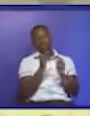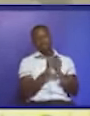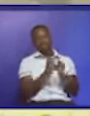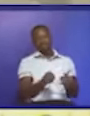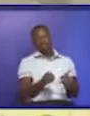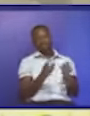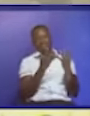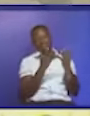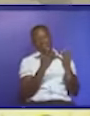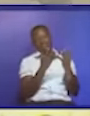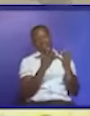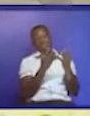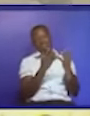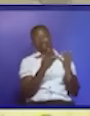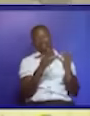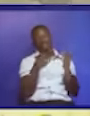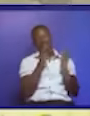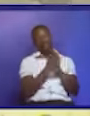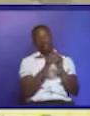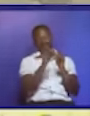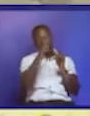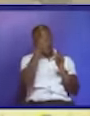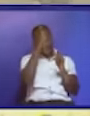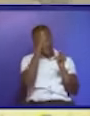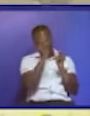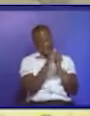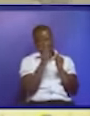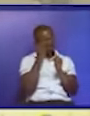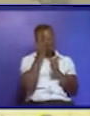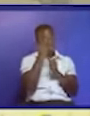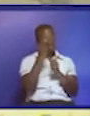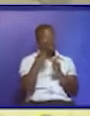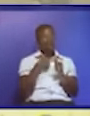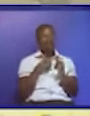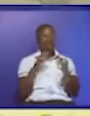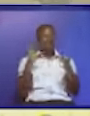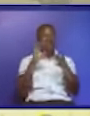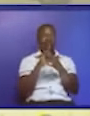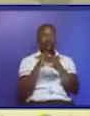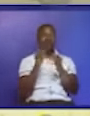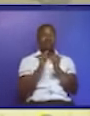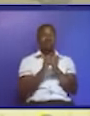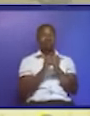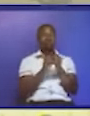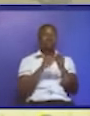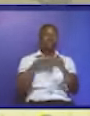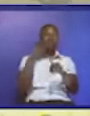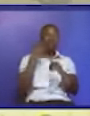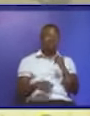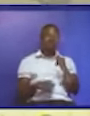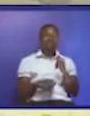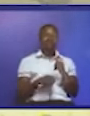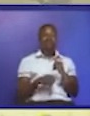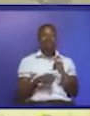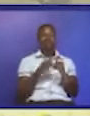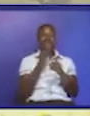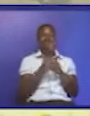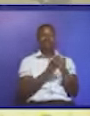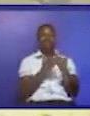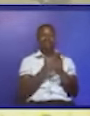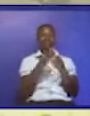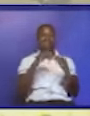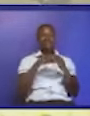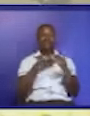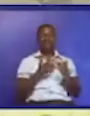sacrifice and say, Father, with understanding, I am connecting this to bring to an end certain seasons in my